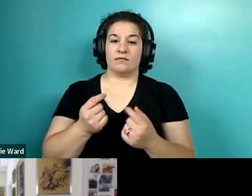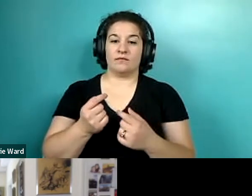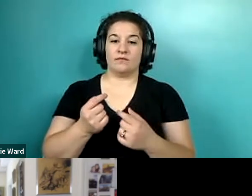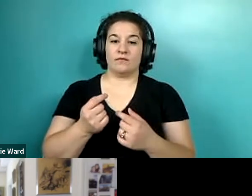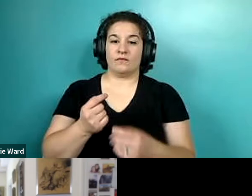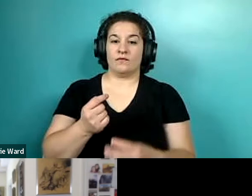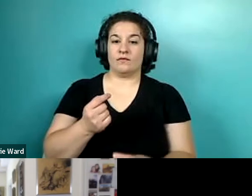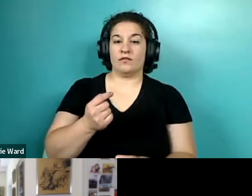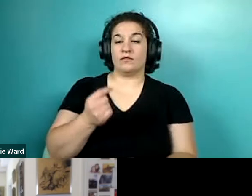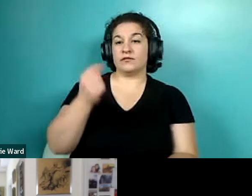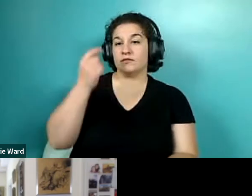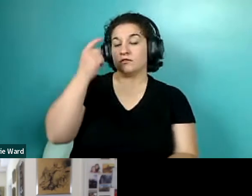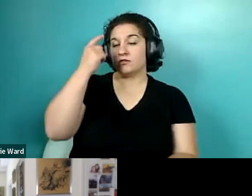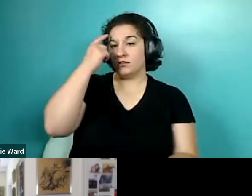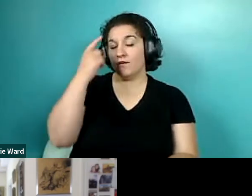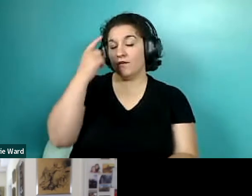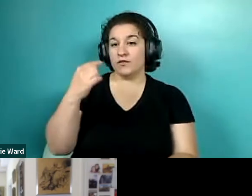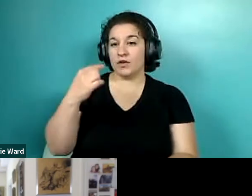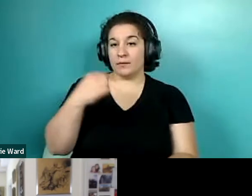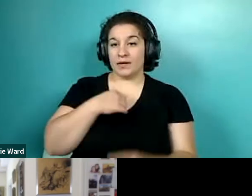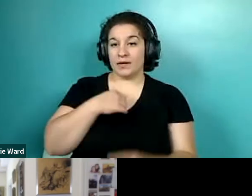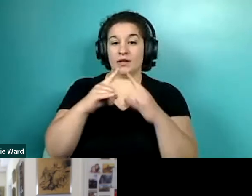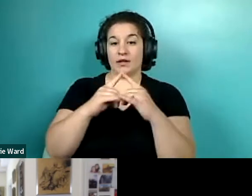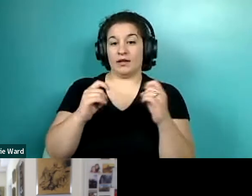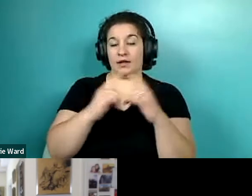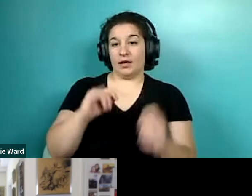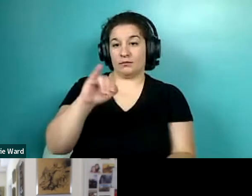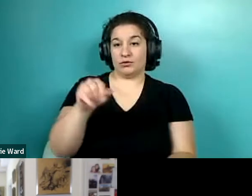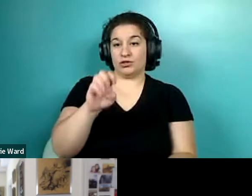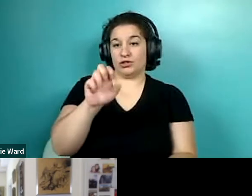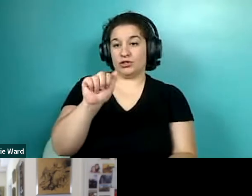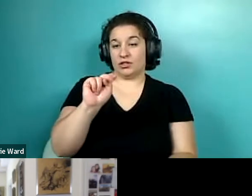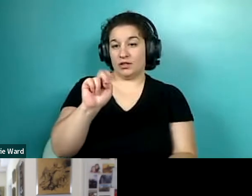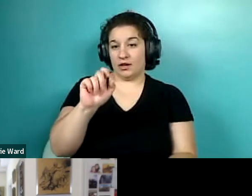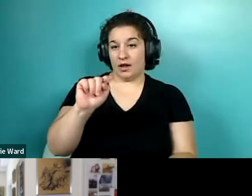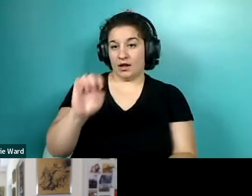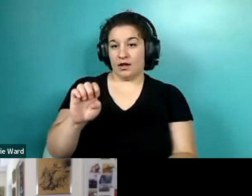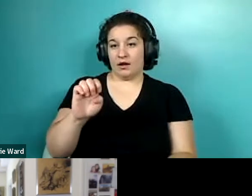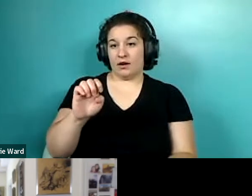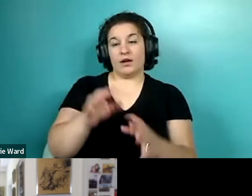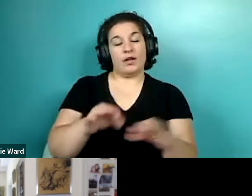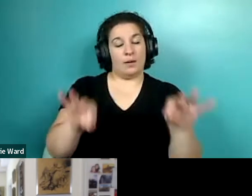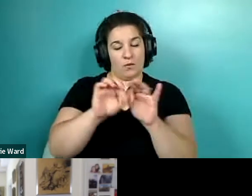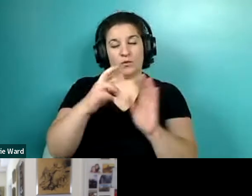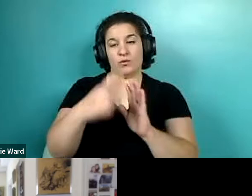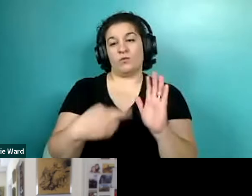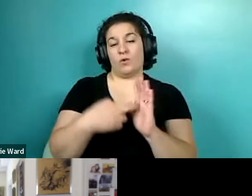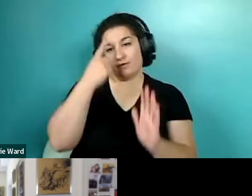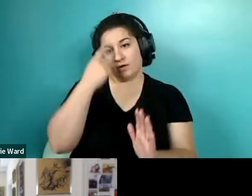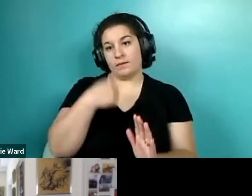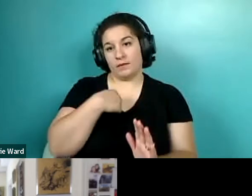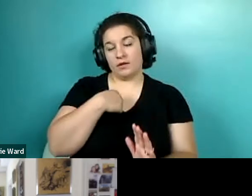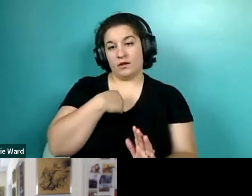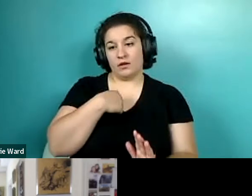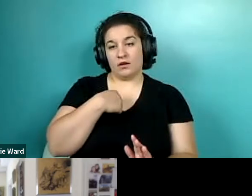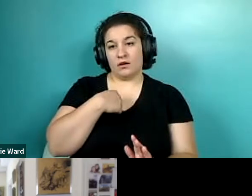really, the Camp Jeanette played such an important role, as you could see, because we